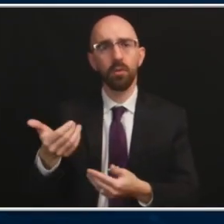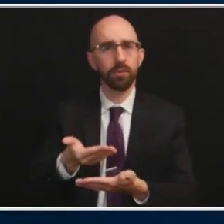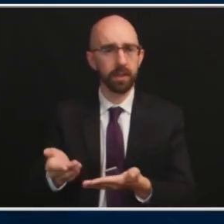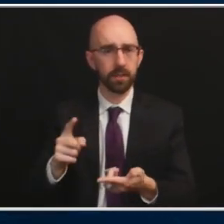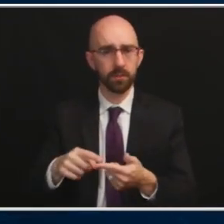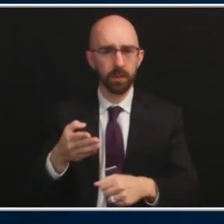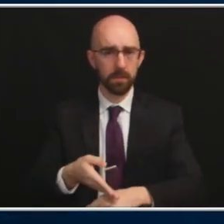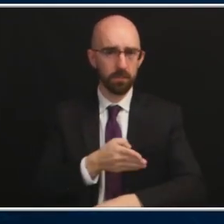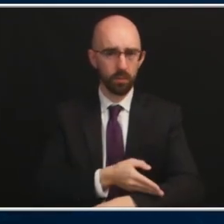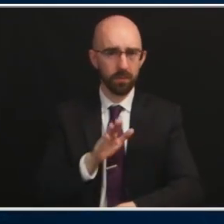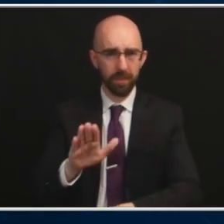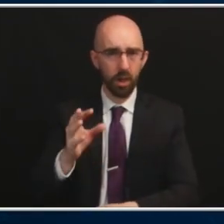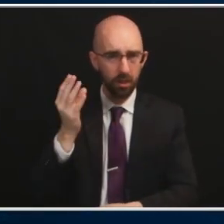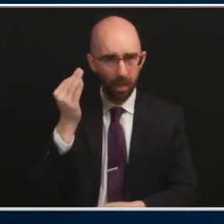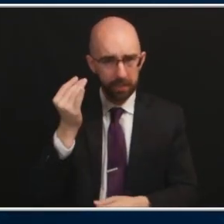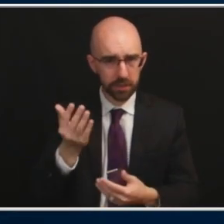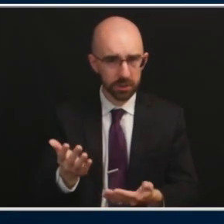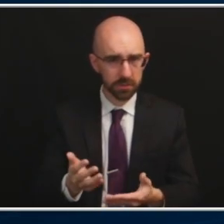their cognition?